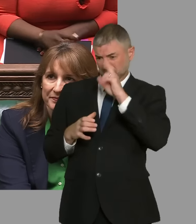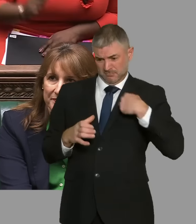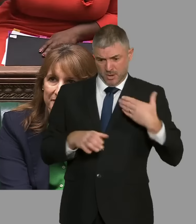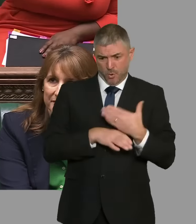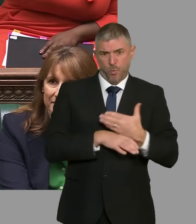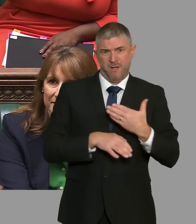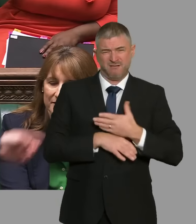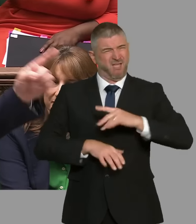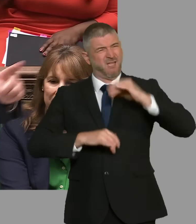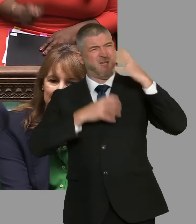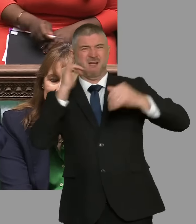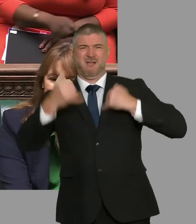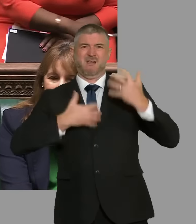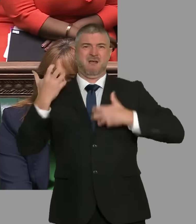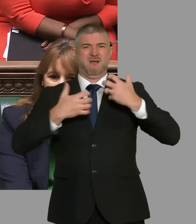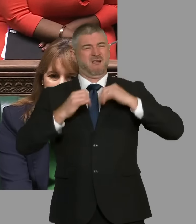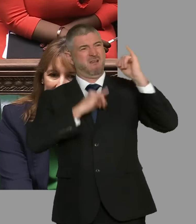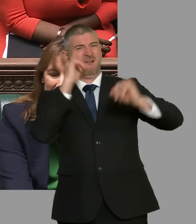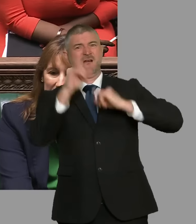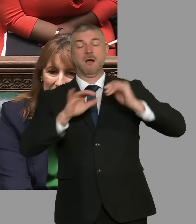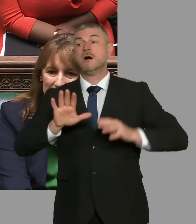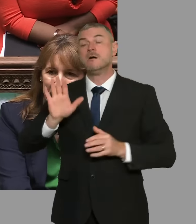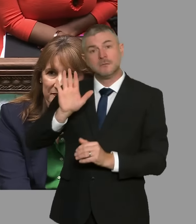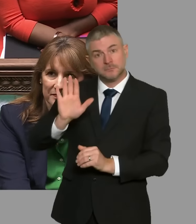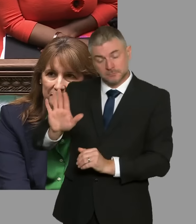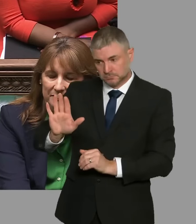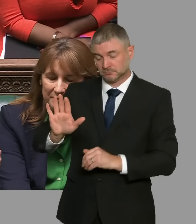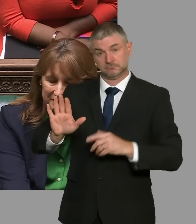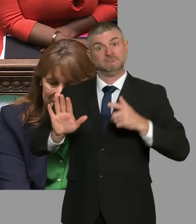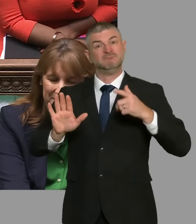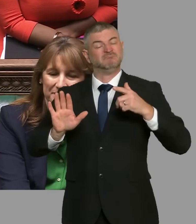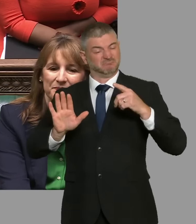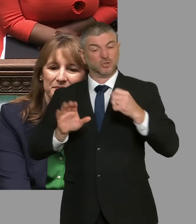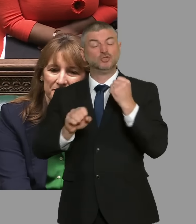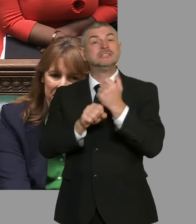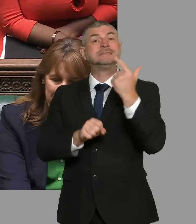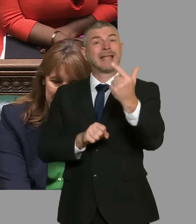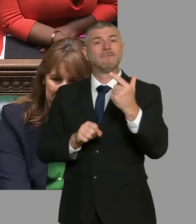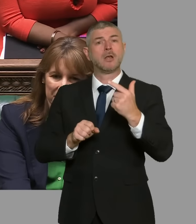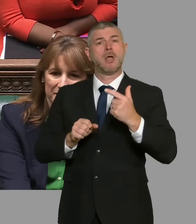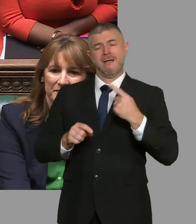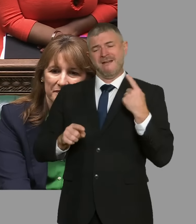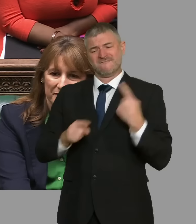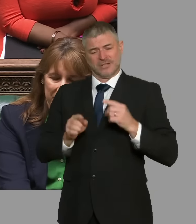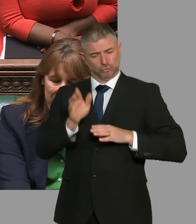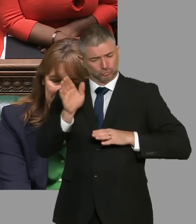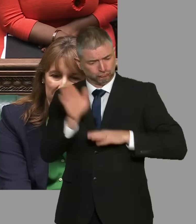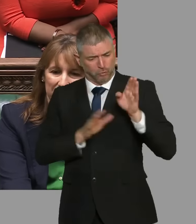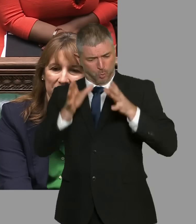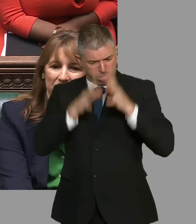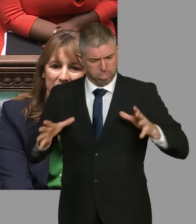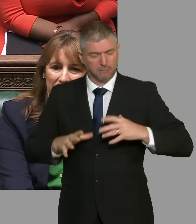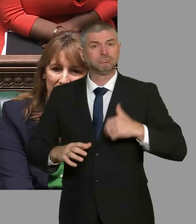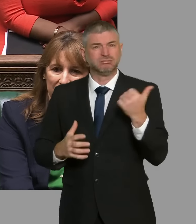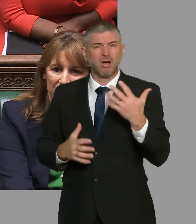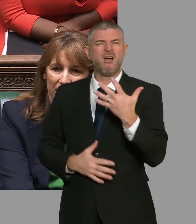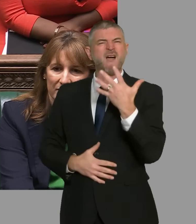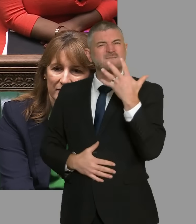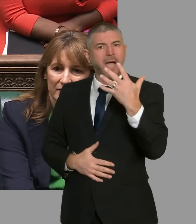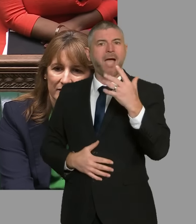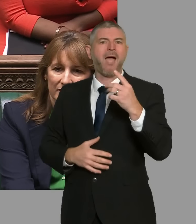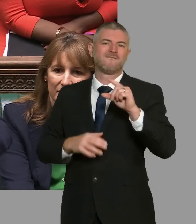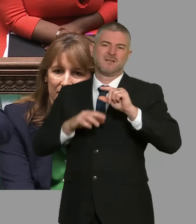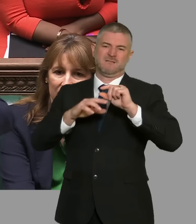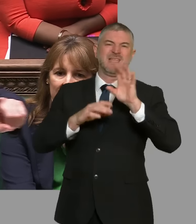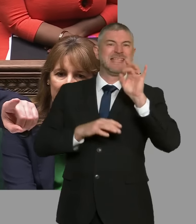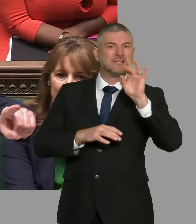fastest growth in the G7. 5 interest rate cuts. Trade deals with the EU, the